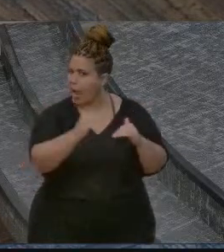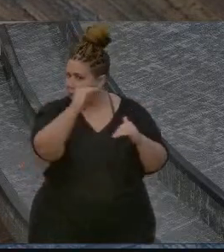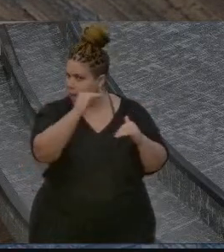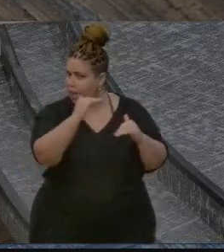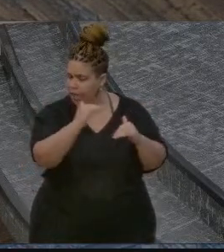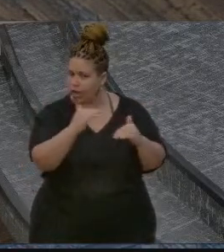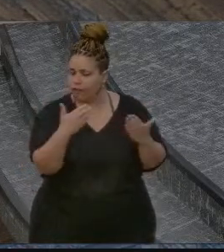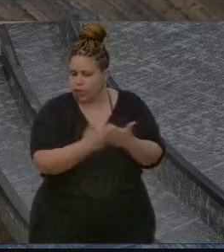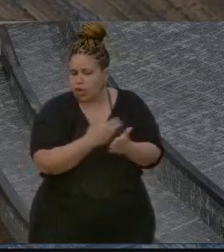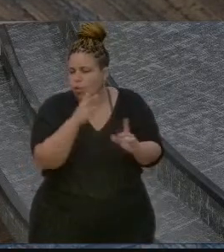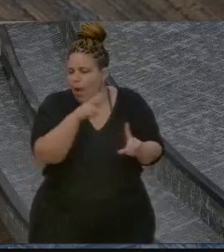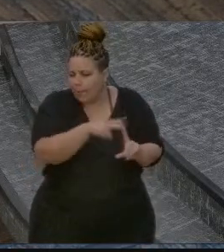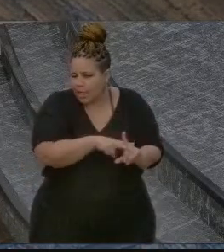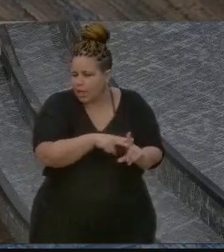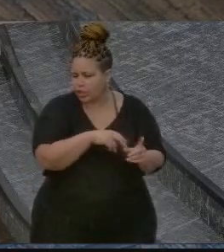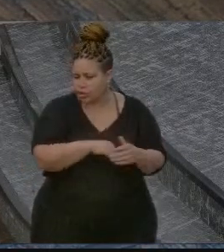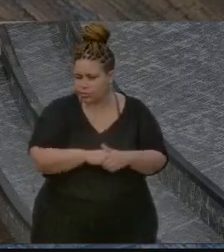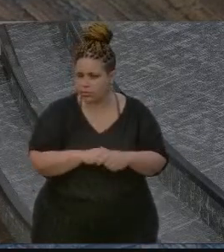application.